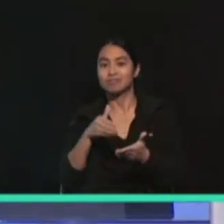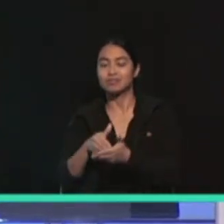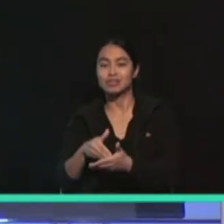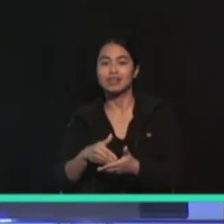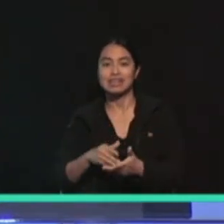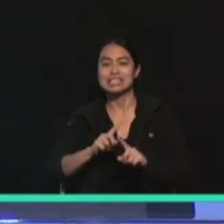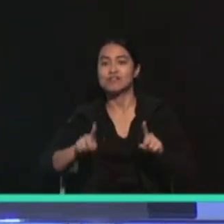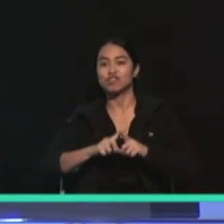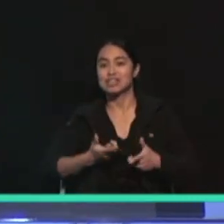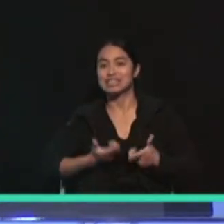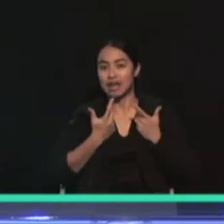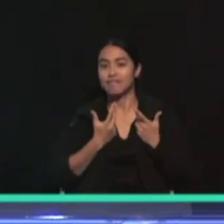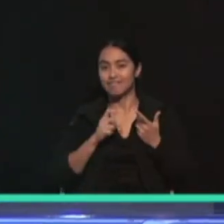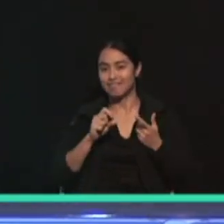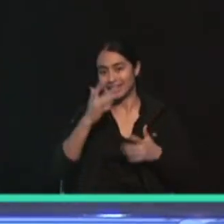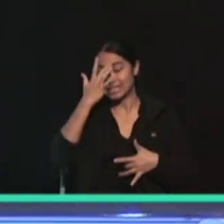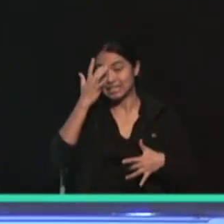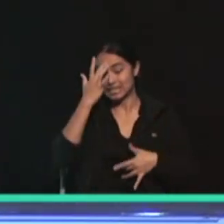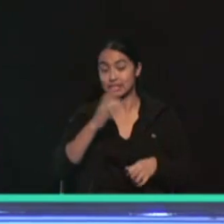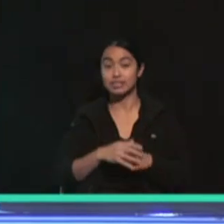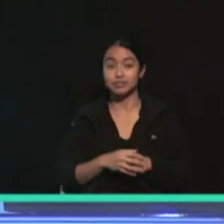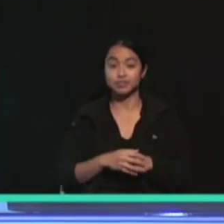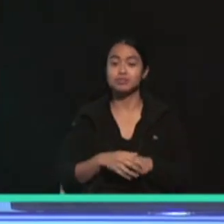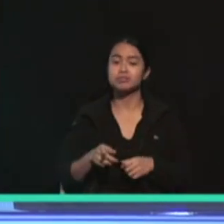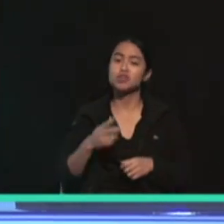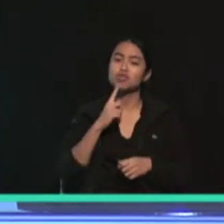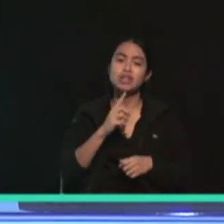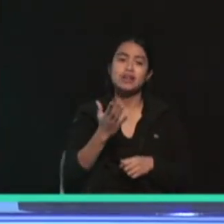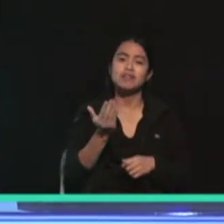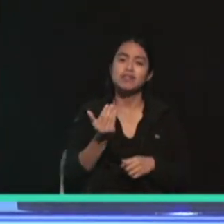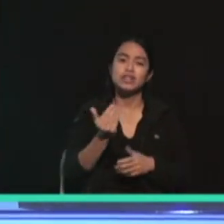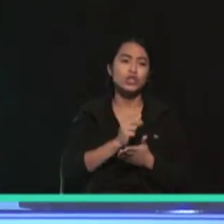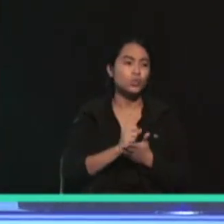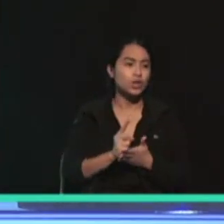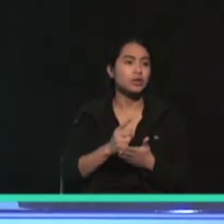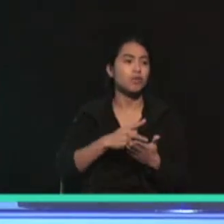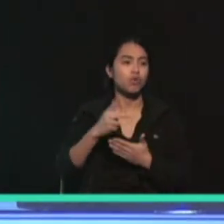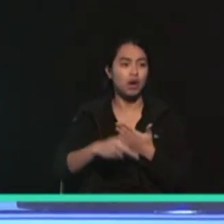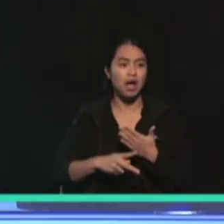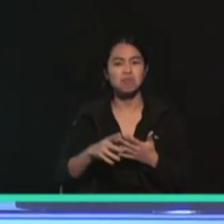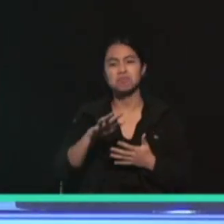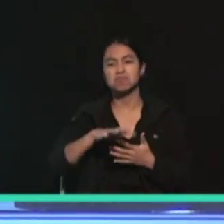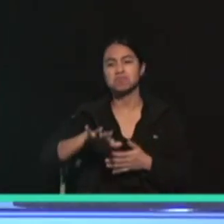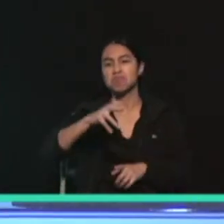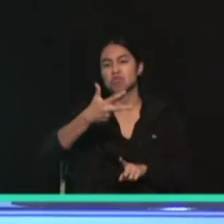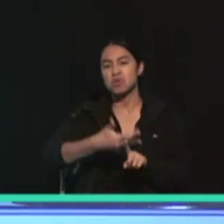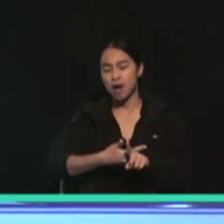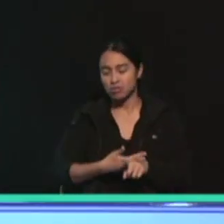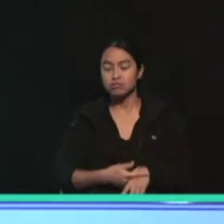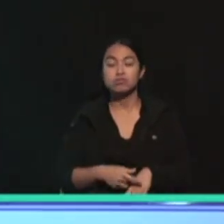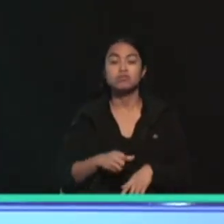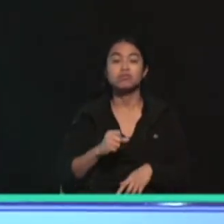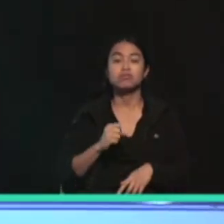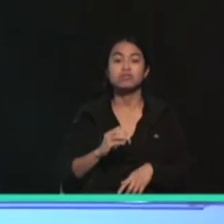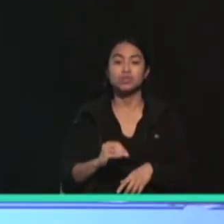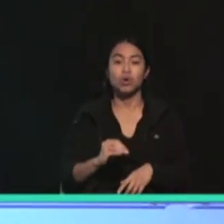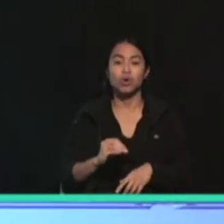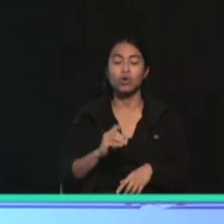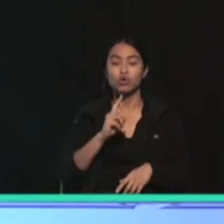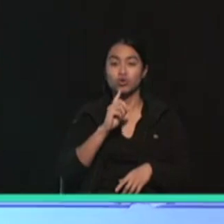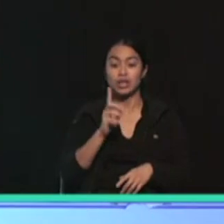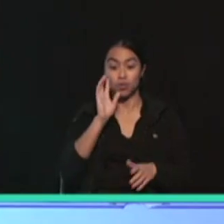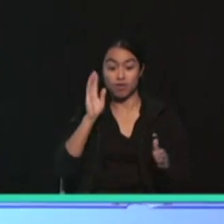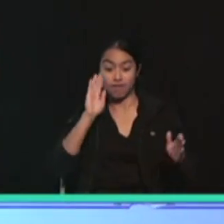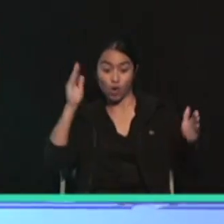an 18-session program offered over 3 months, and so it's structured to deliver behaviour